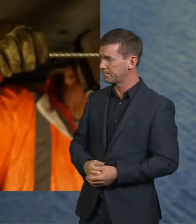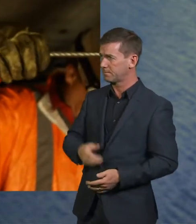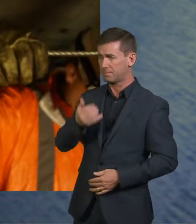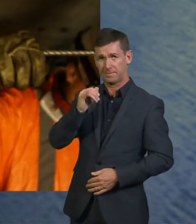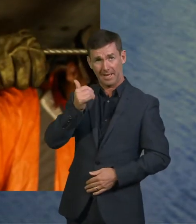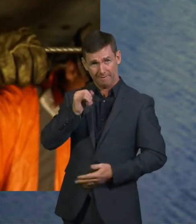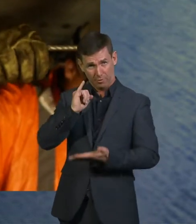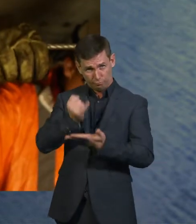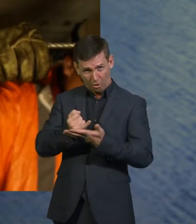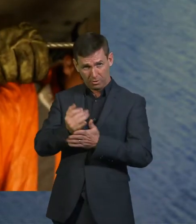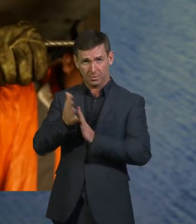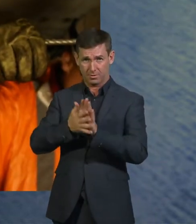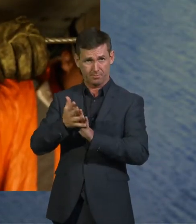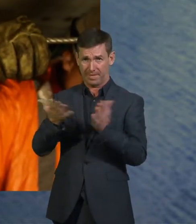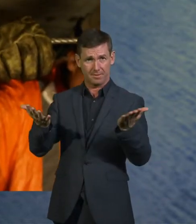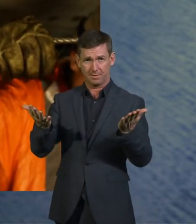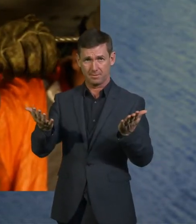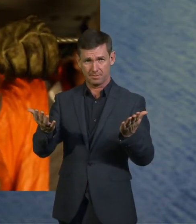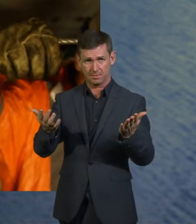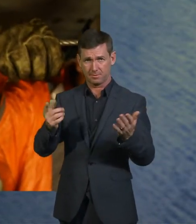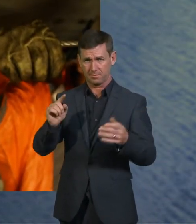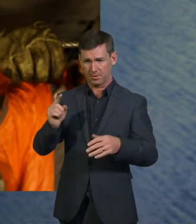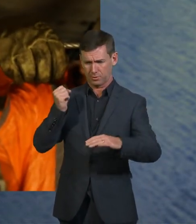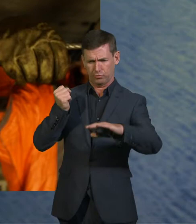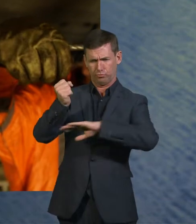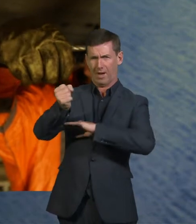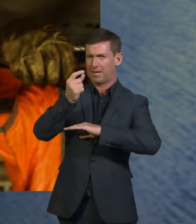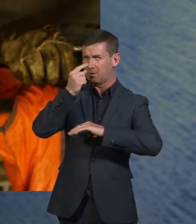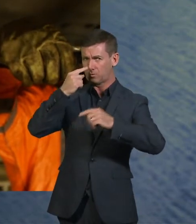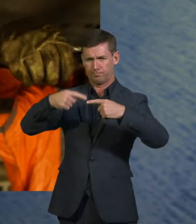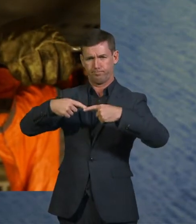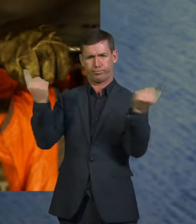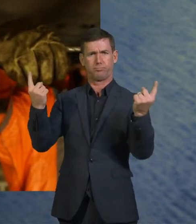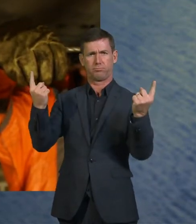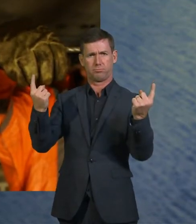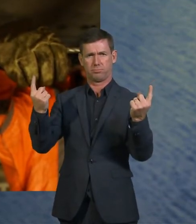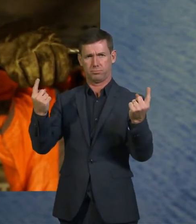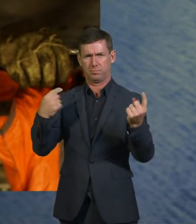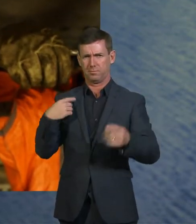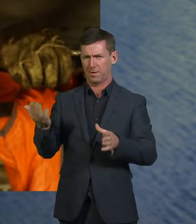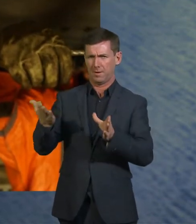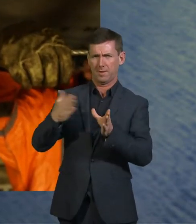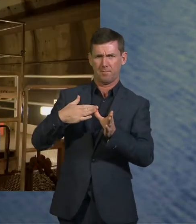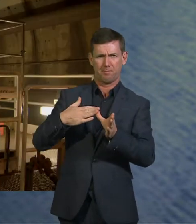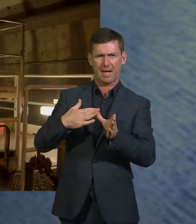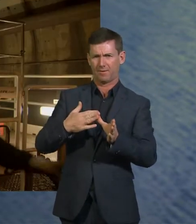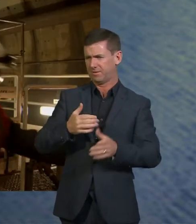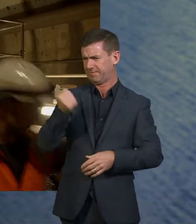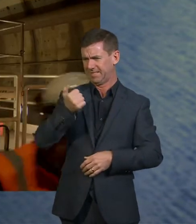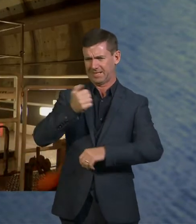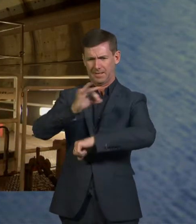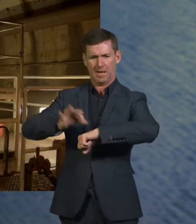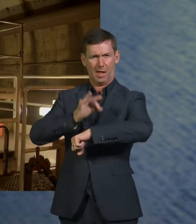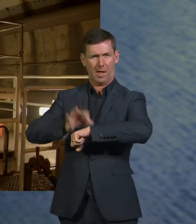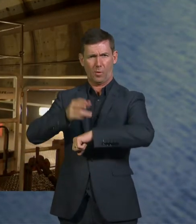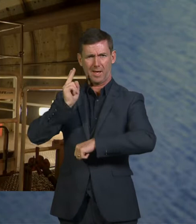floor in the morning. The first train will take it back down that way. So we'll be back in here for another 15, 16 hours, not